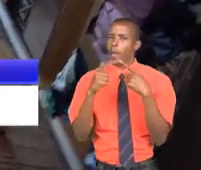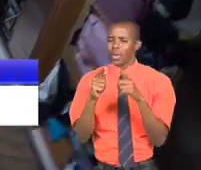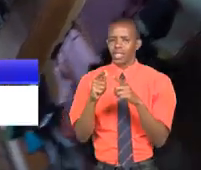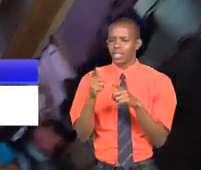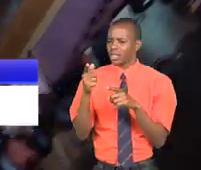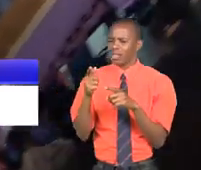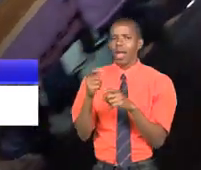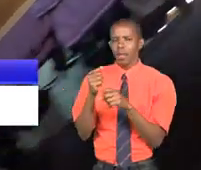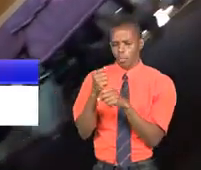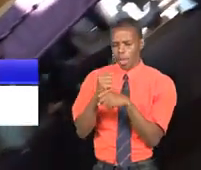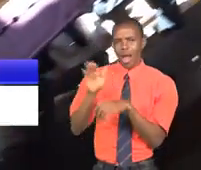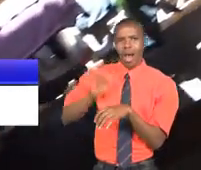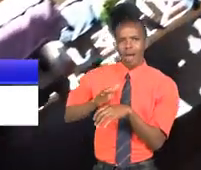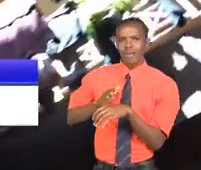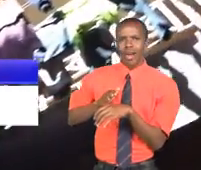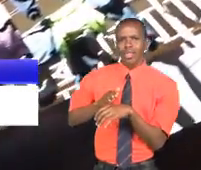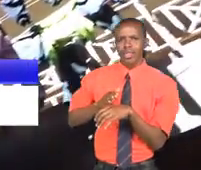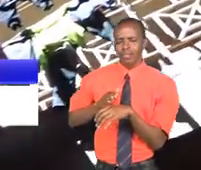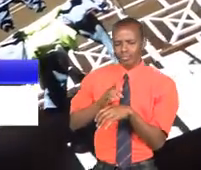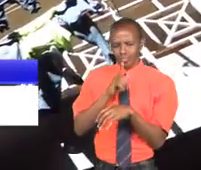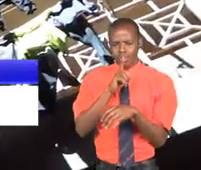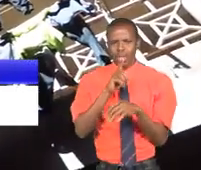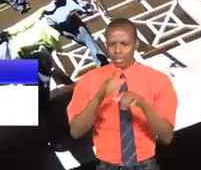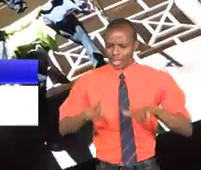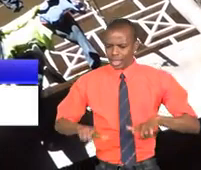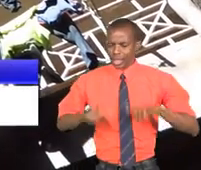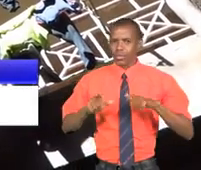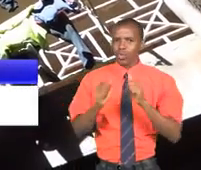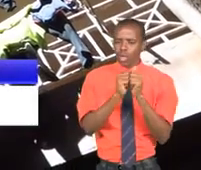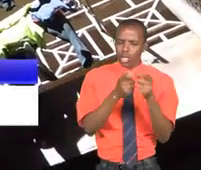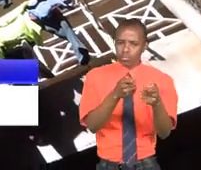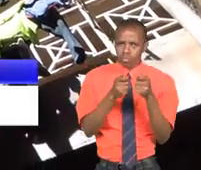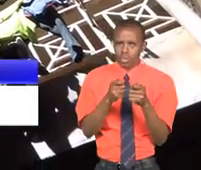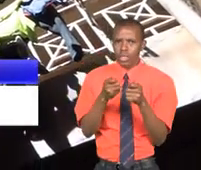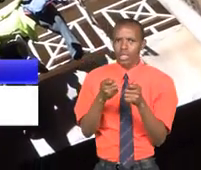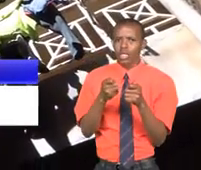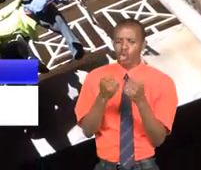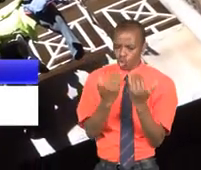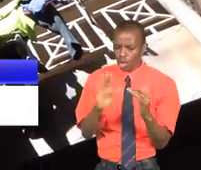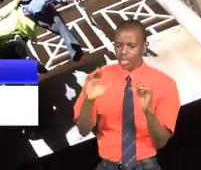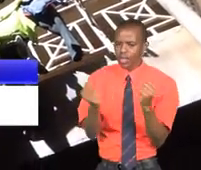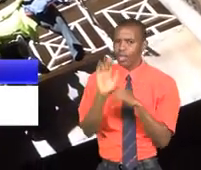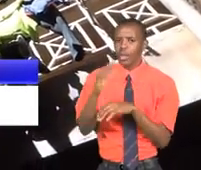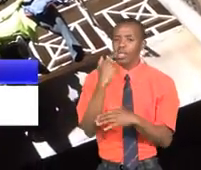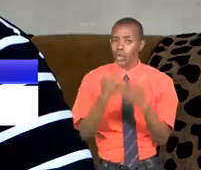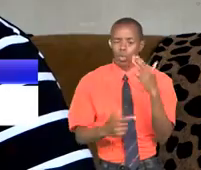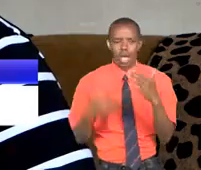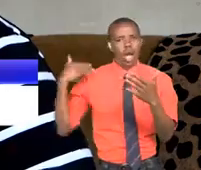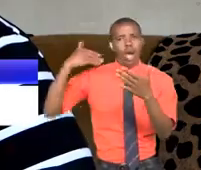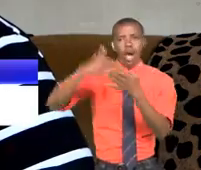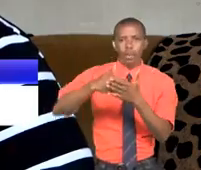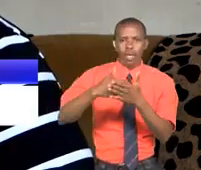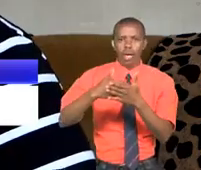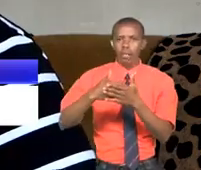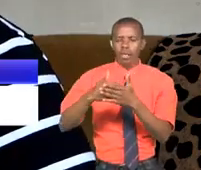mother to side with the allegedly defile a husband at the expense of her own child's safety? Alisema sama alimefika, ninaenda